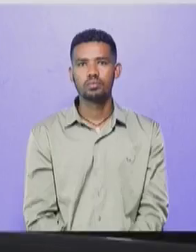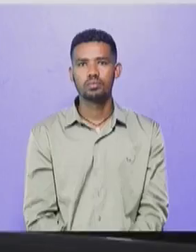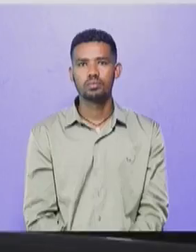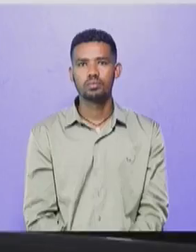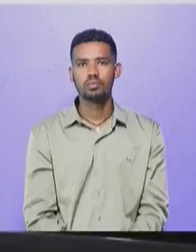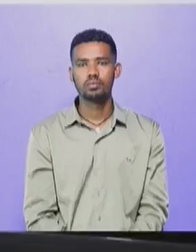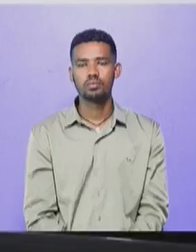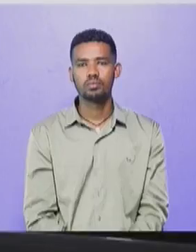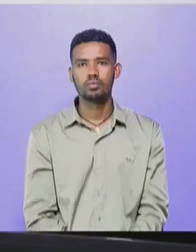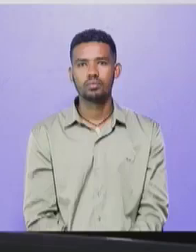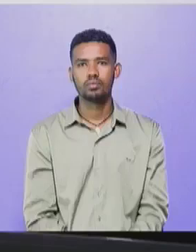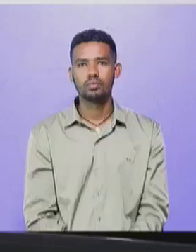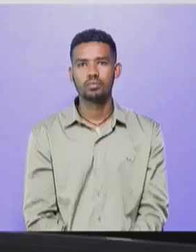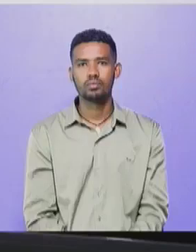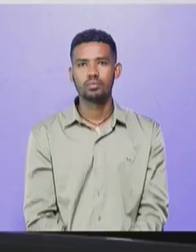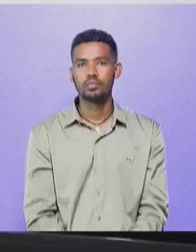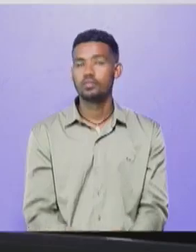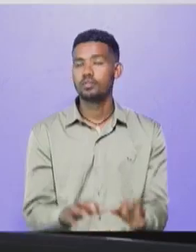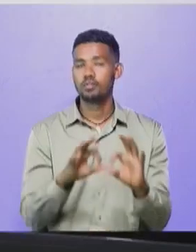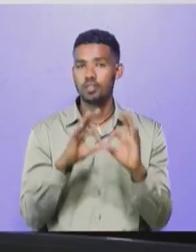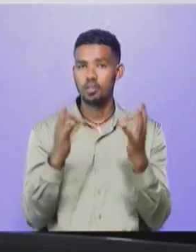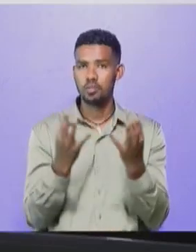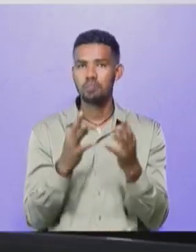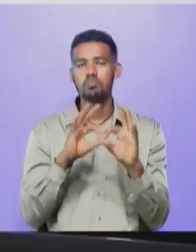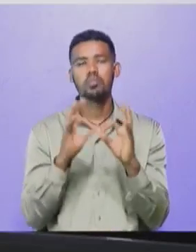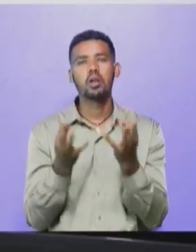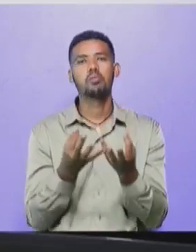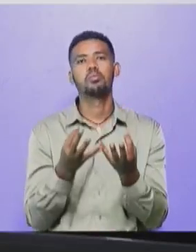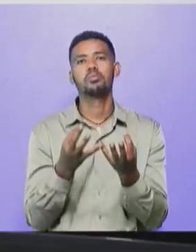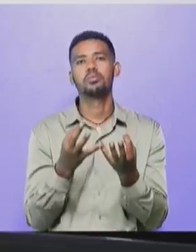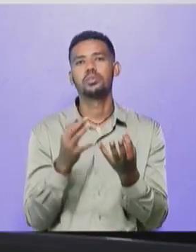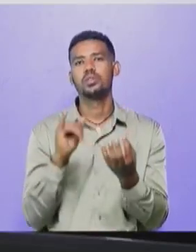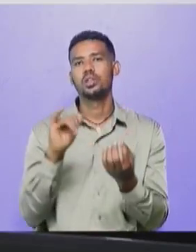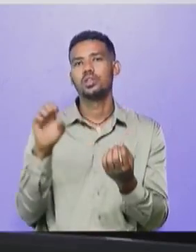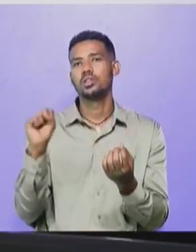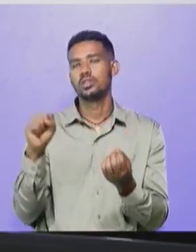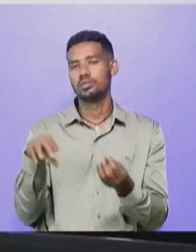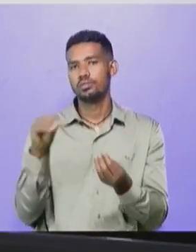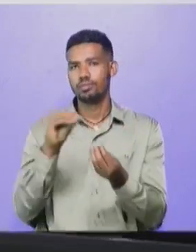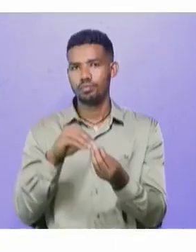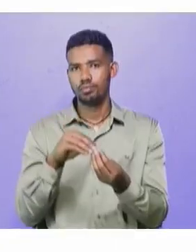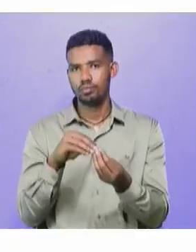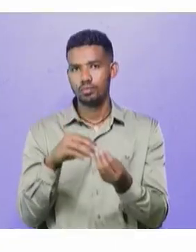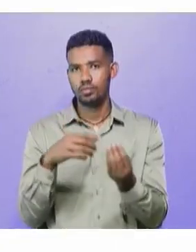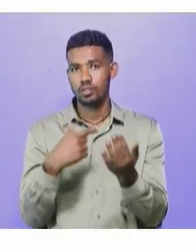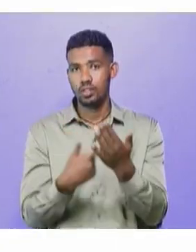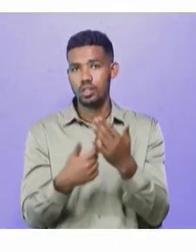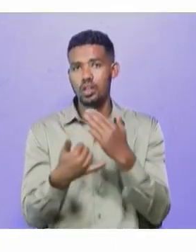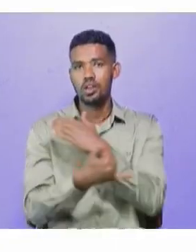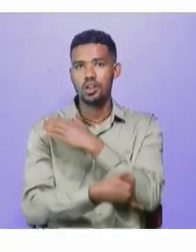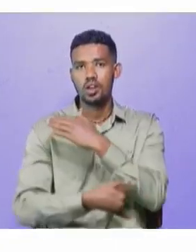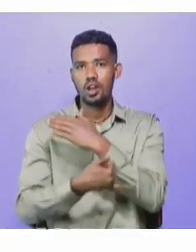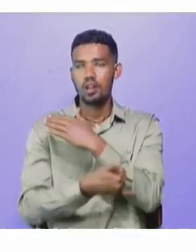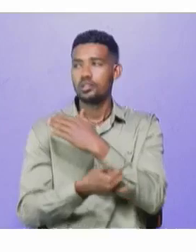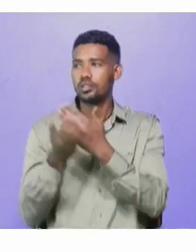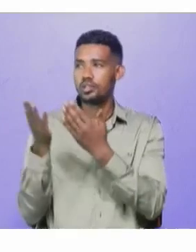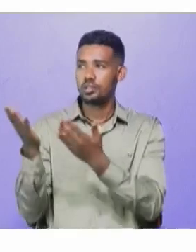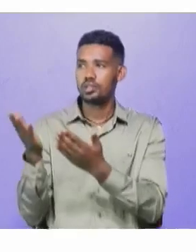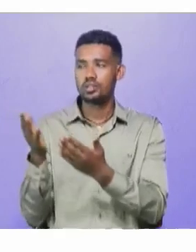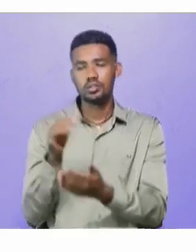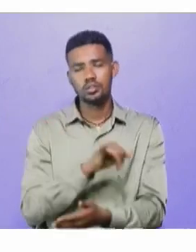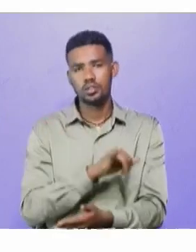Families. Family, families. Here is country. Like the